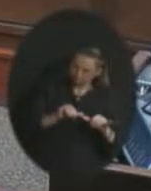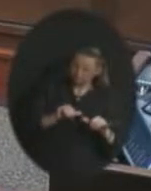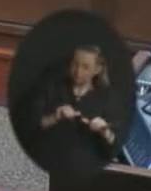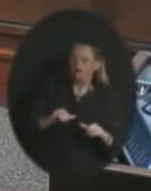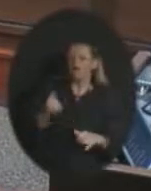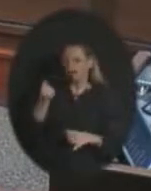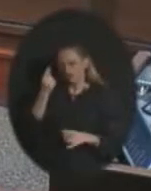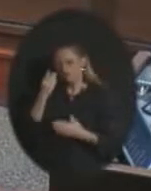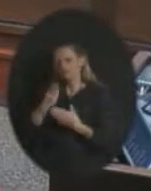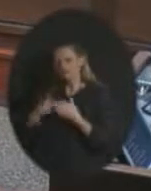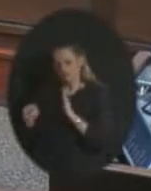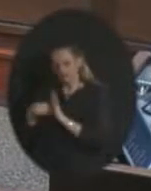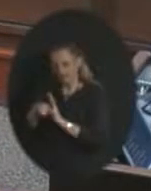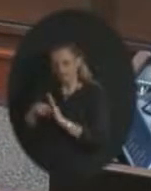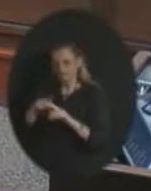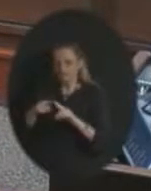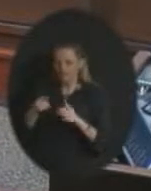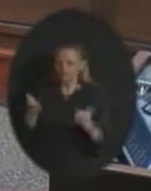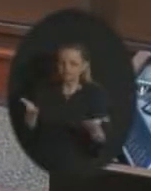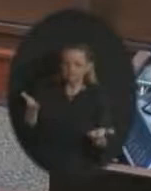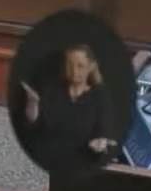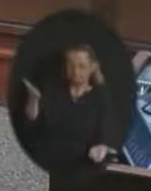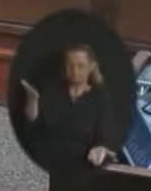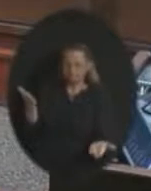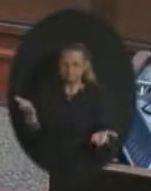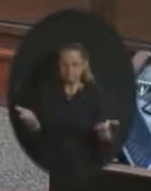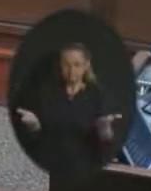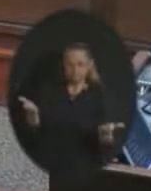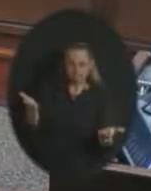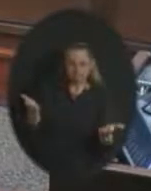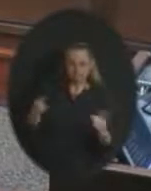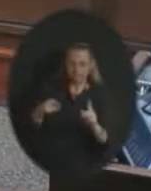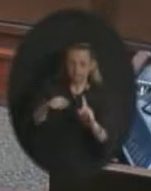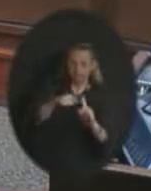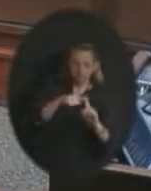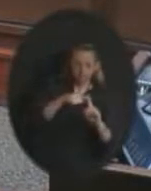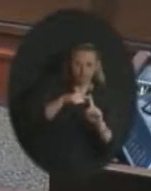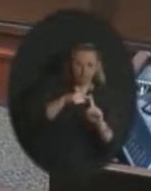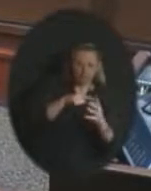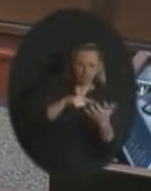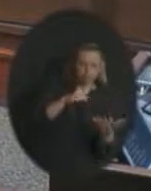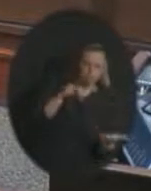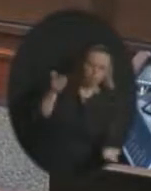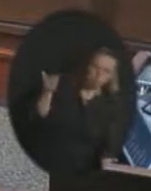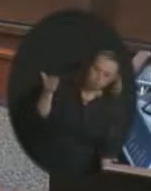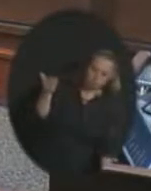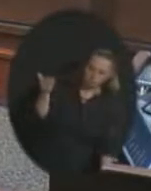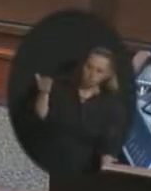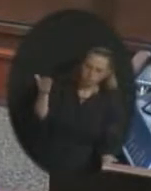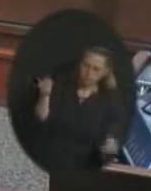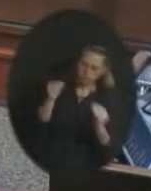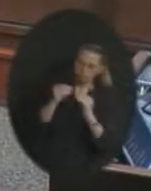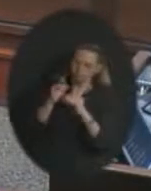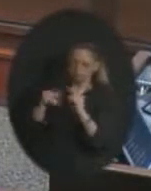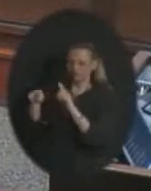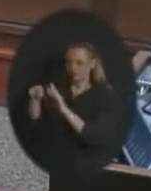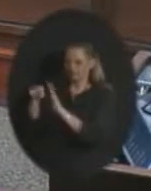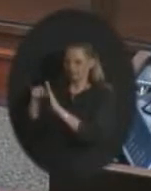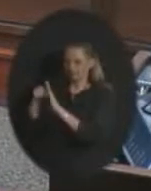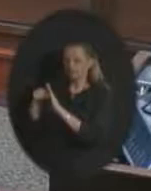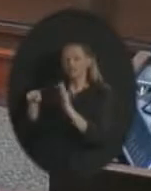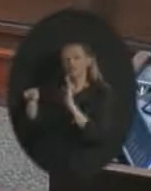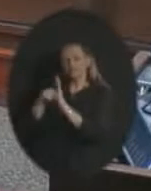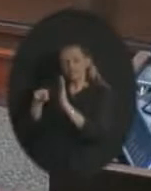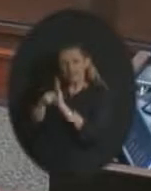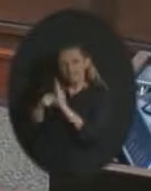some negatives, but when you weigh it out, I think the pluses far outweigh the negatives. And the negative is just the number of